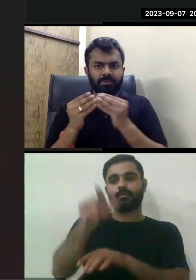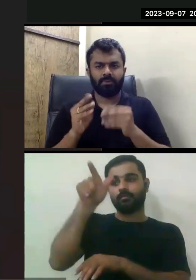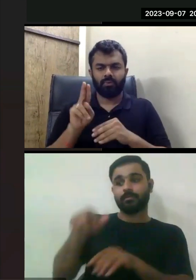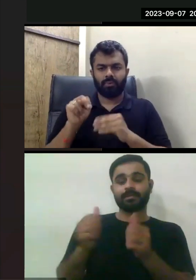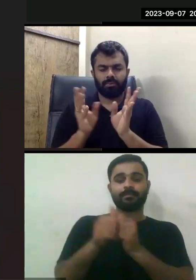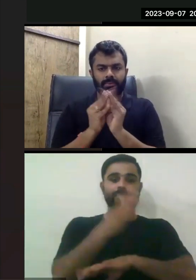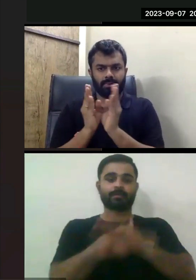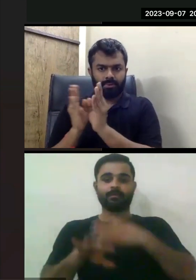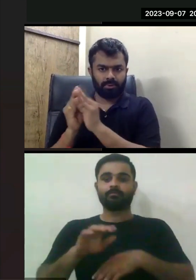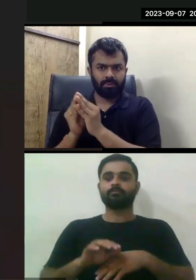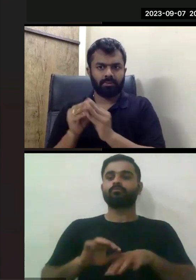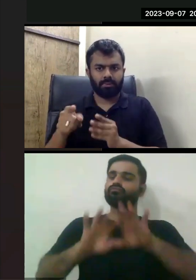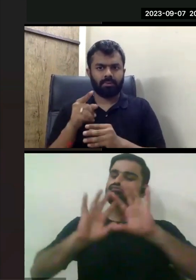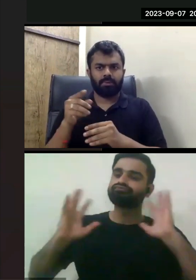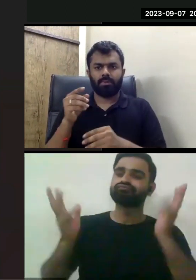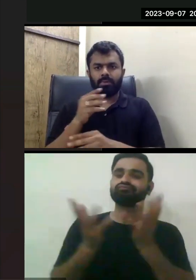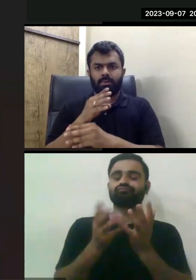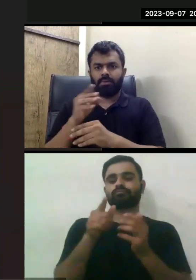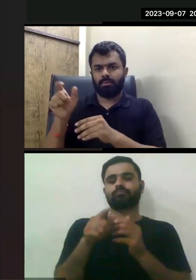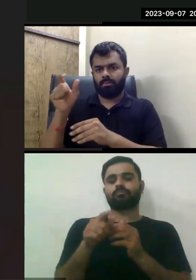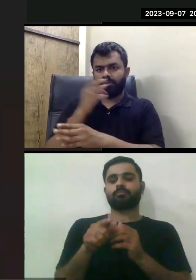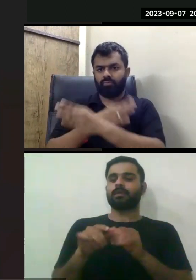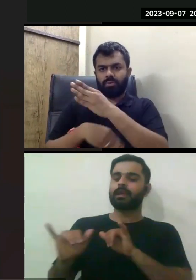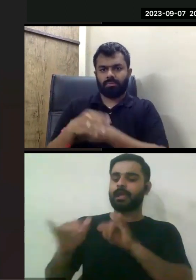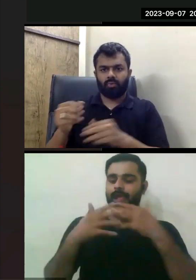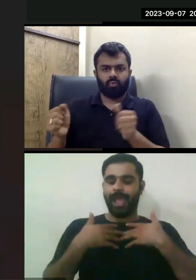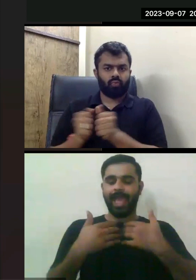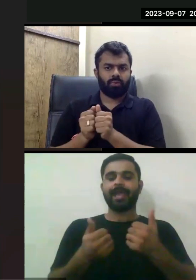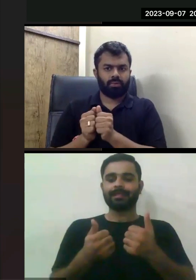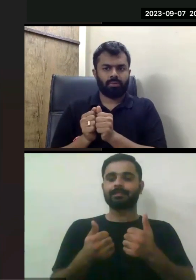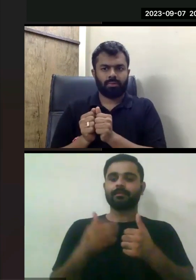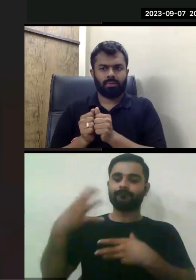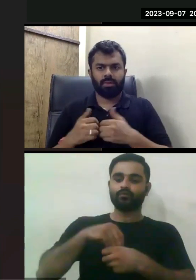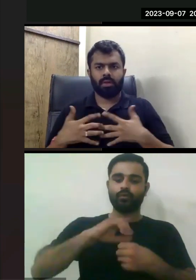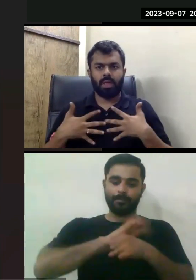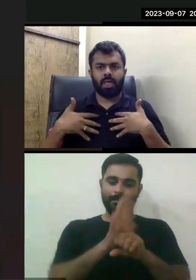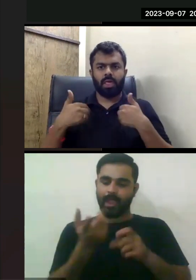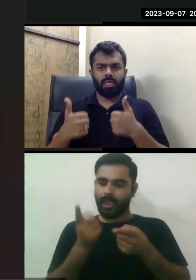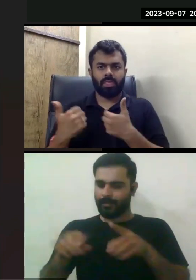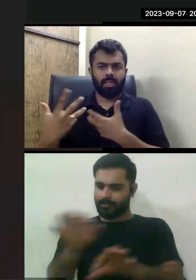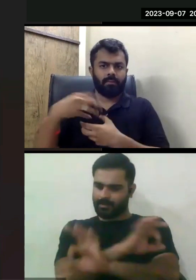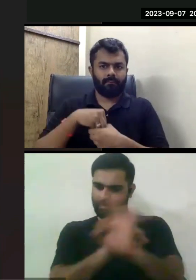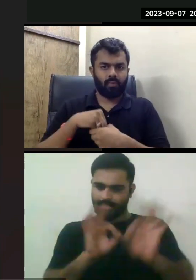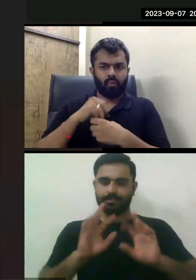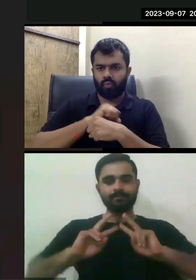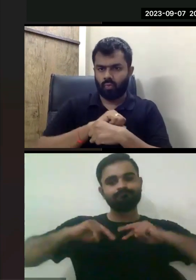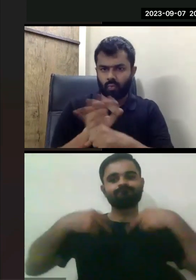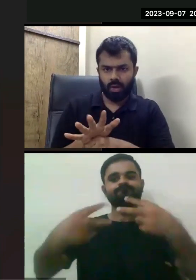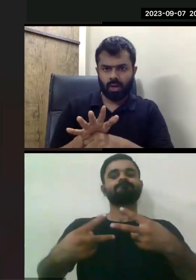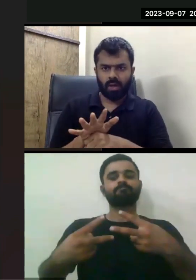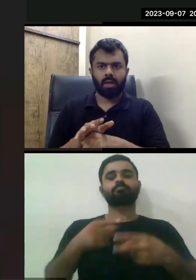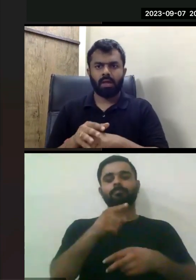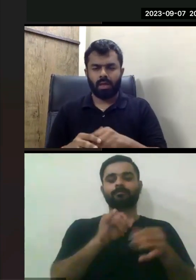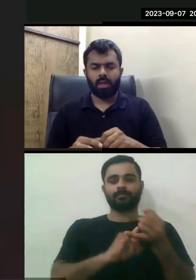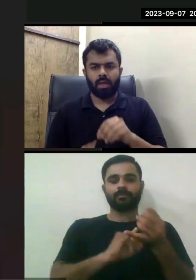disabilities across the globe in universal health coverage and pandemic prevention, preparedness, and response. Smitha, over